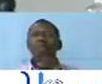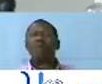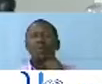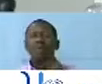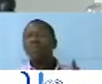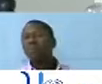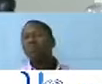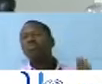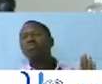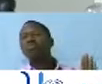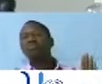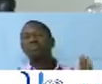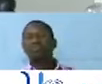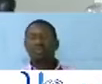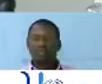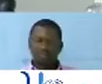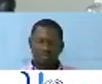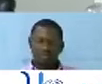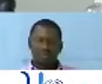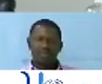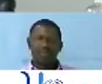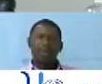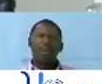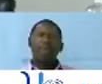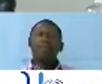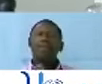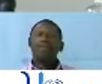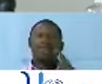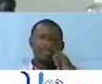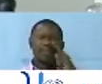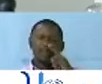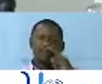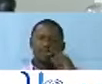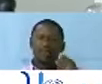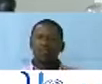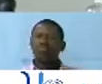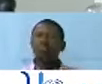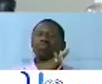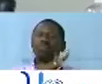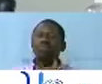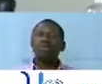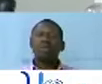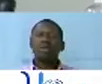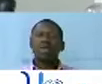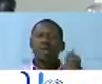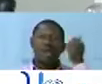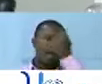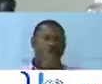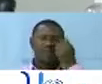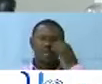Yes. And he is trying to defend the African ideology.